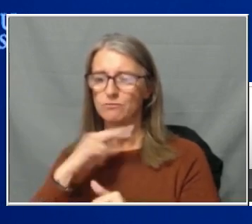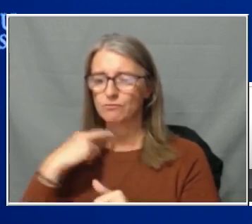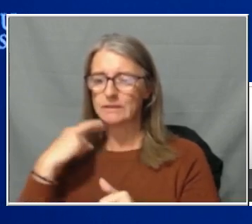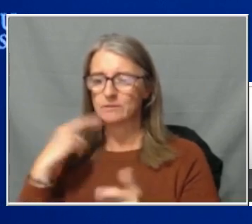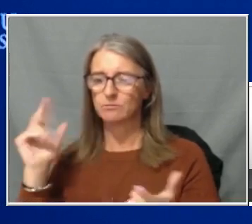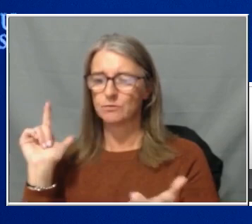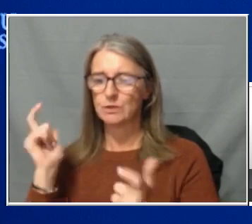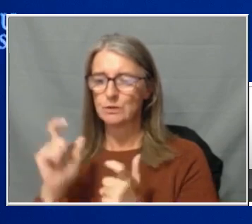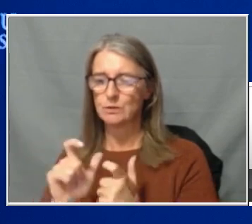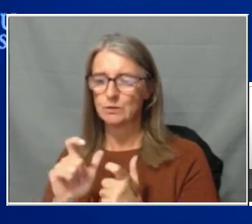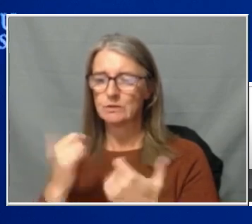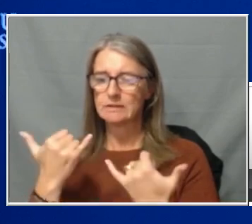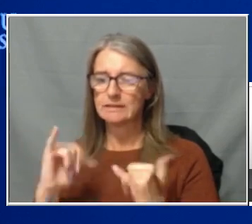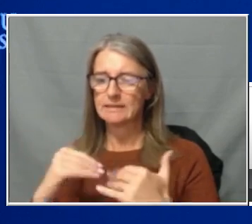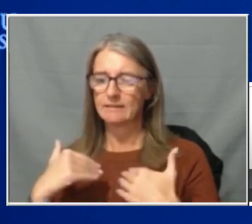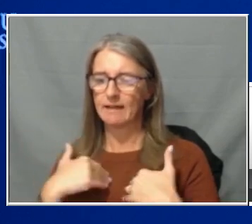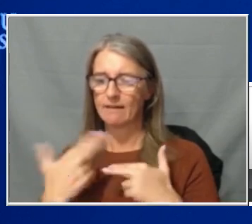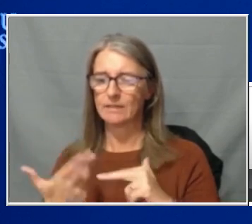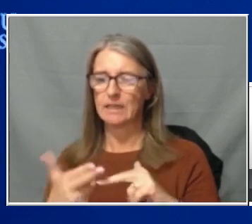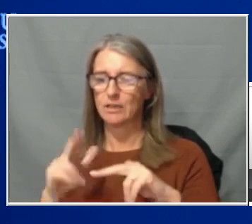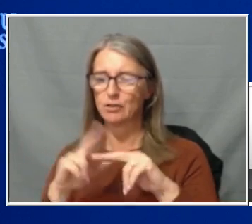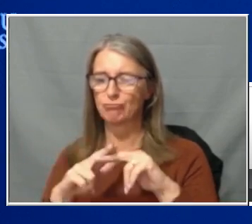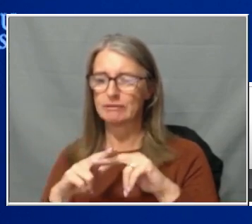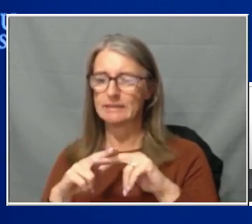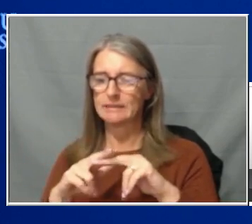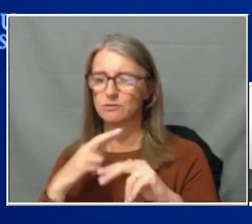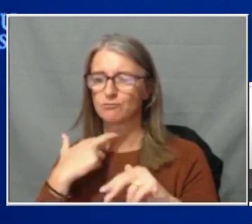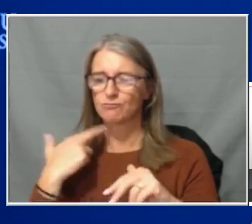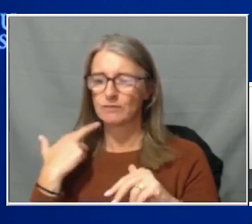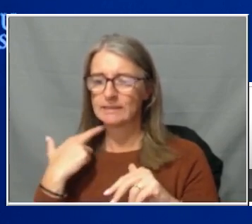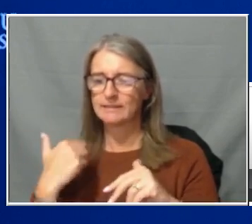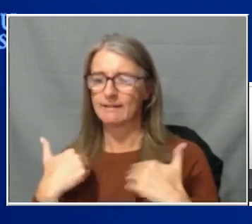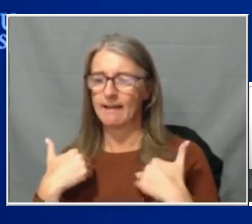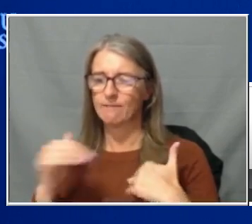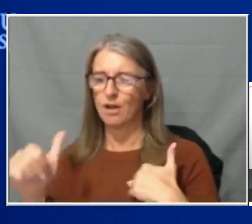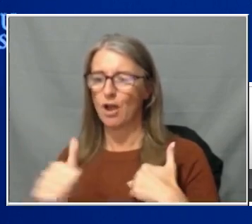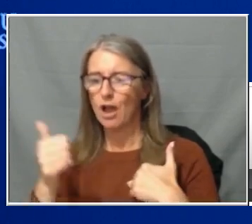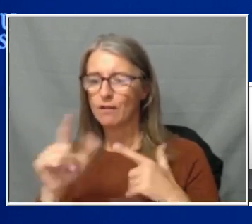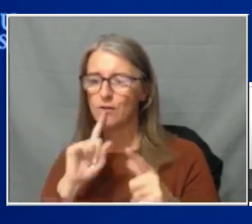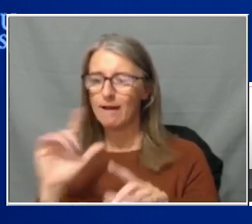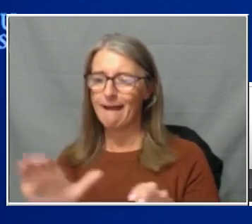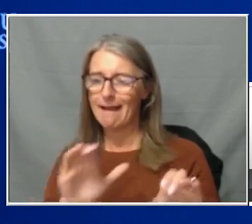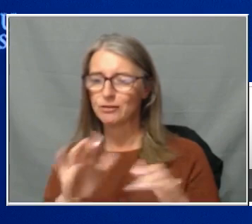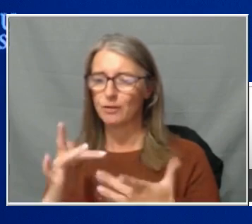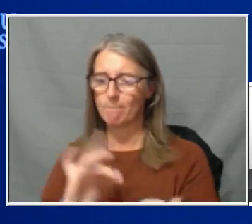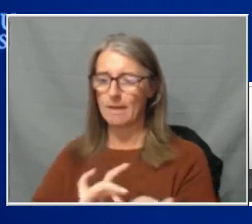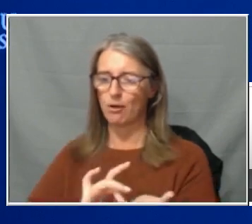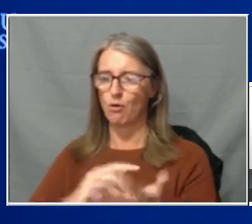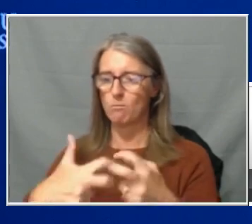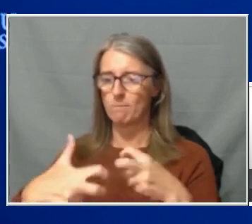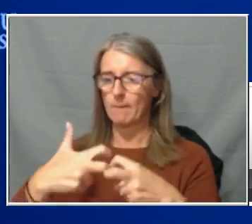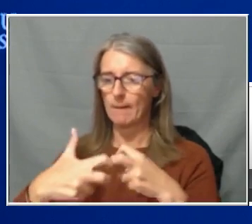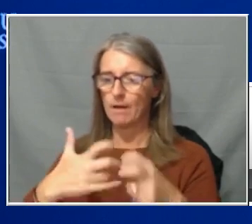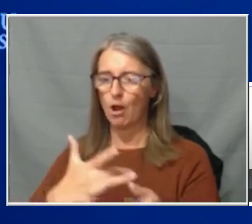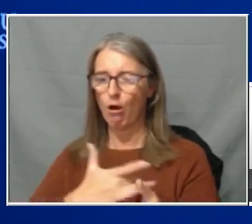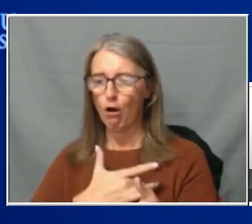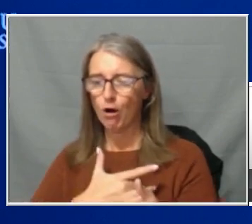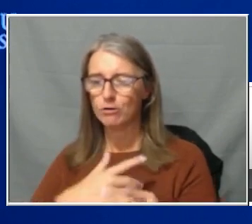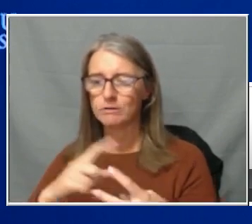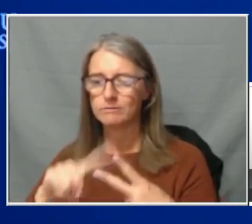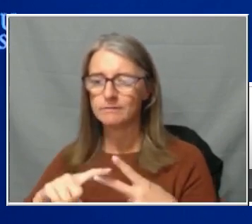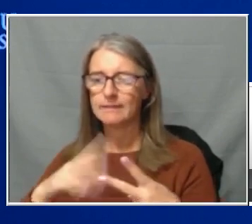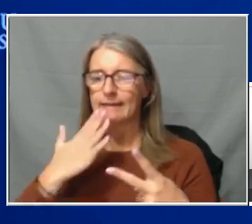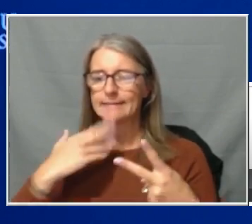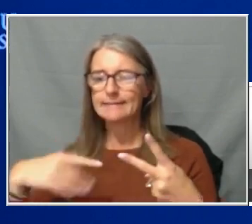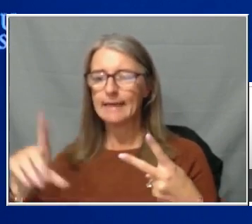can still have increased risk of having other actual medical problems, like heart problems, like